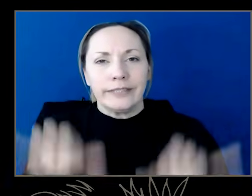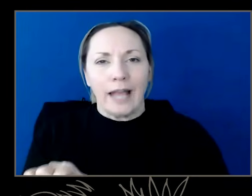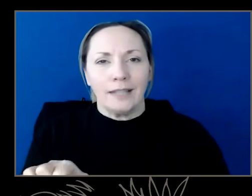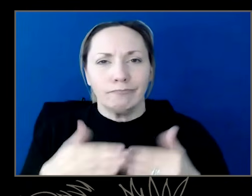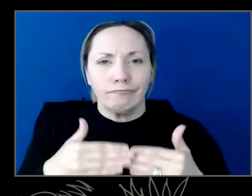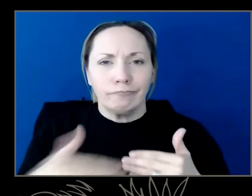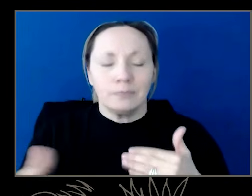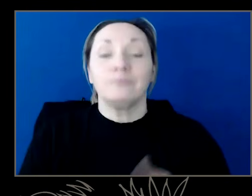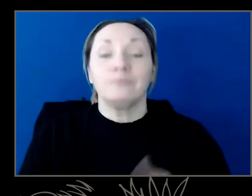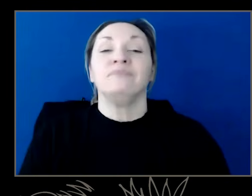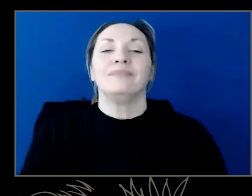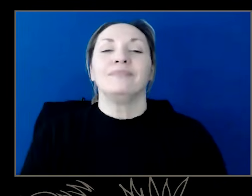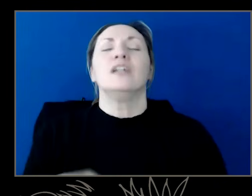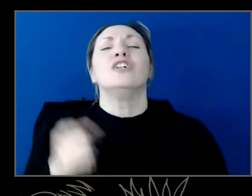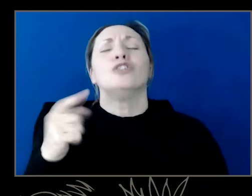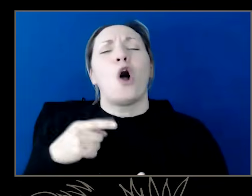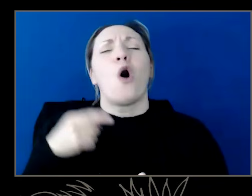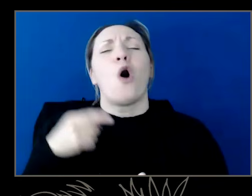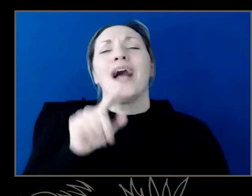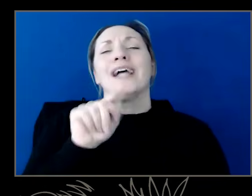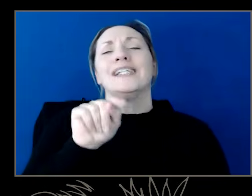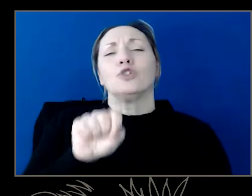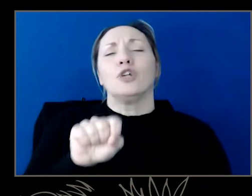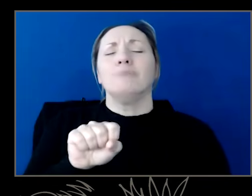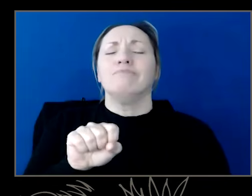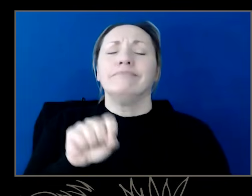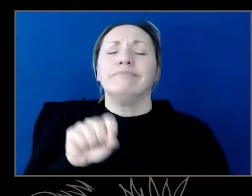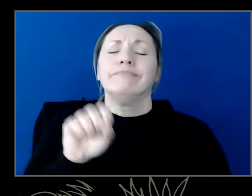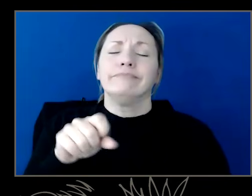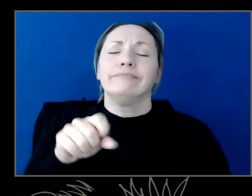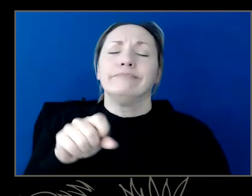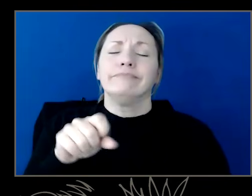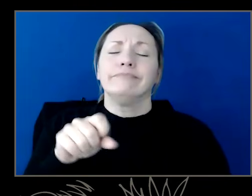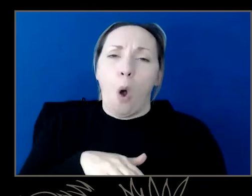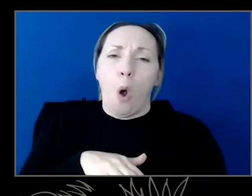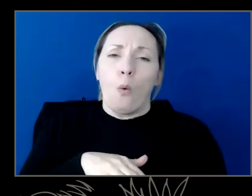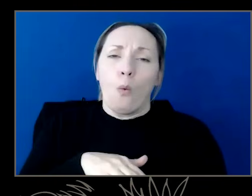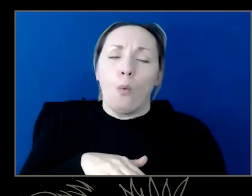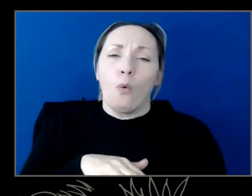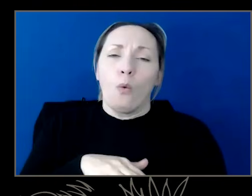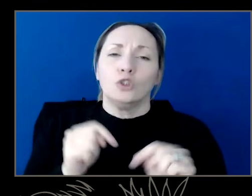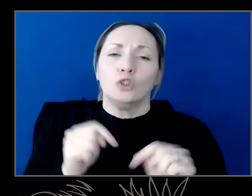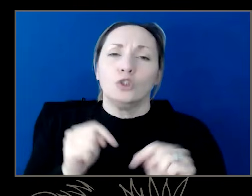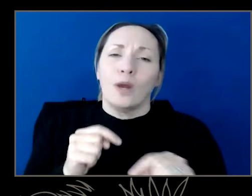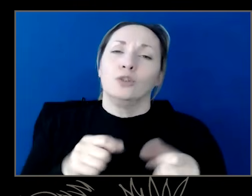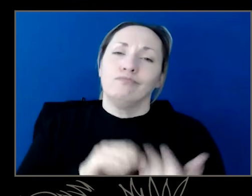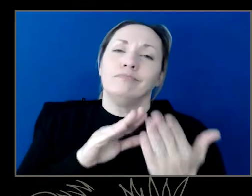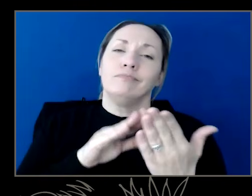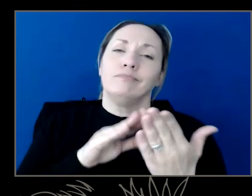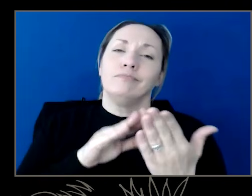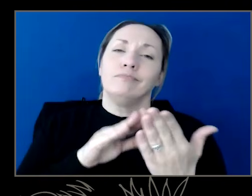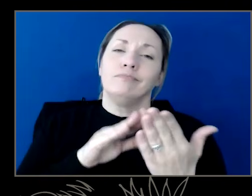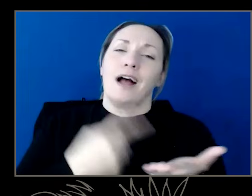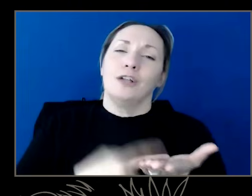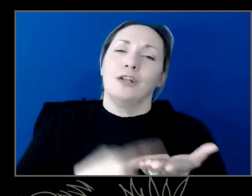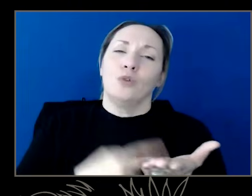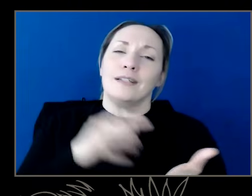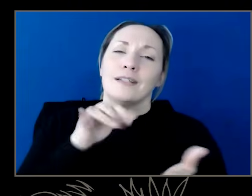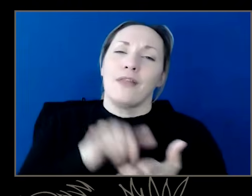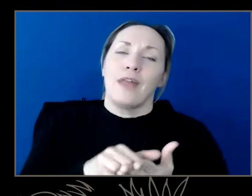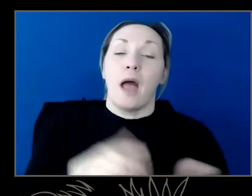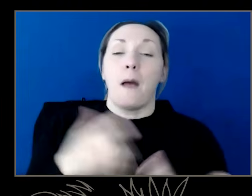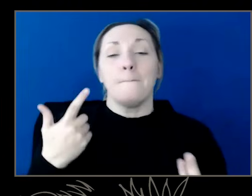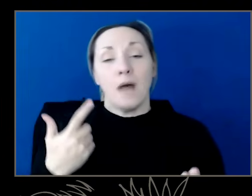So TypeScript is slow, and we're going to try to address that. But slow itself is actually